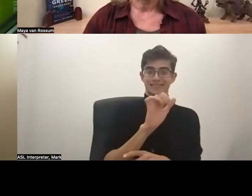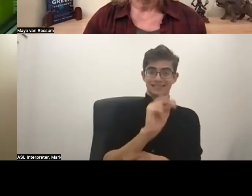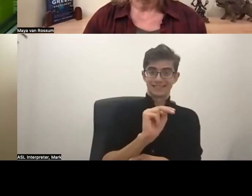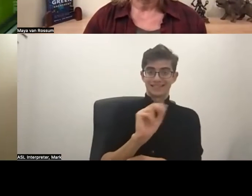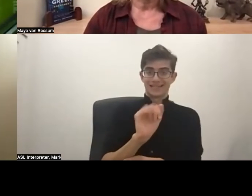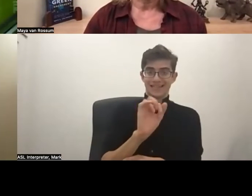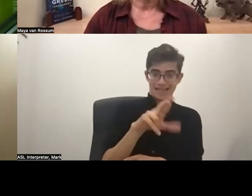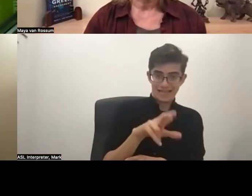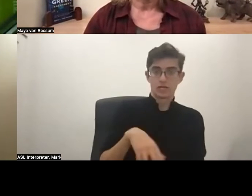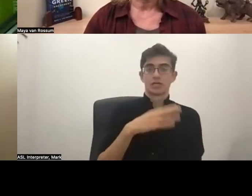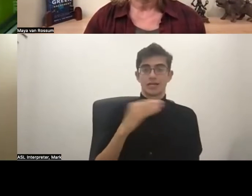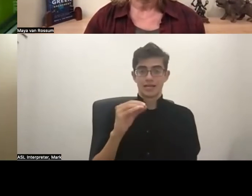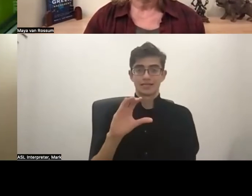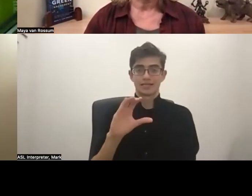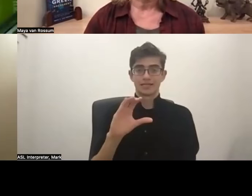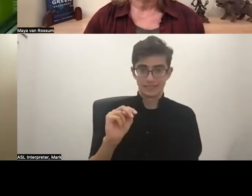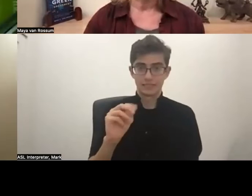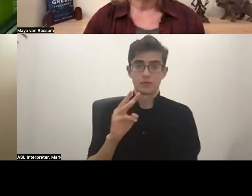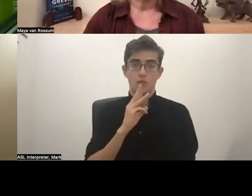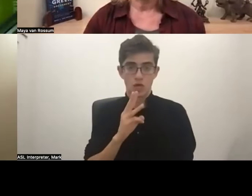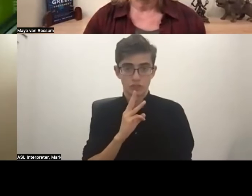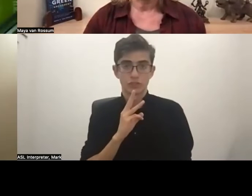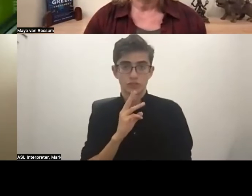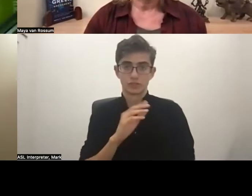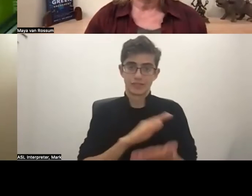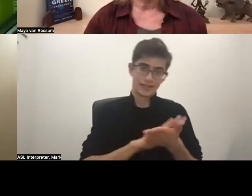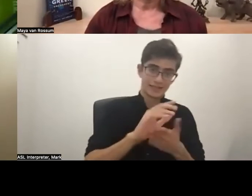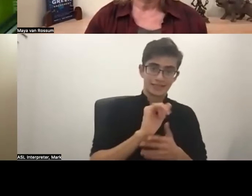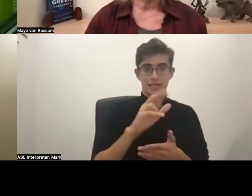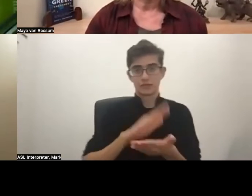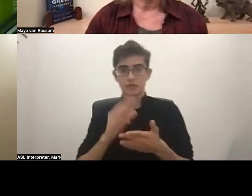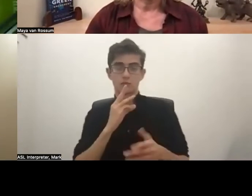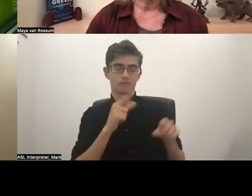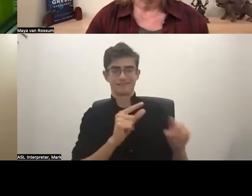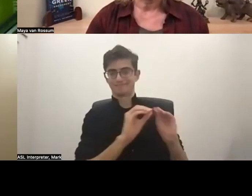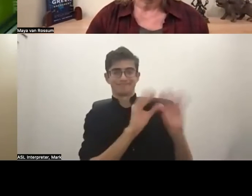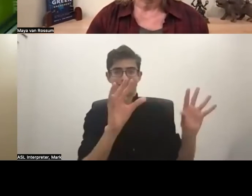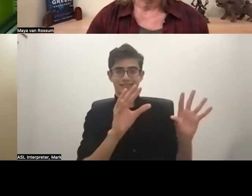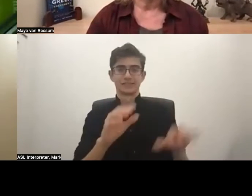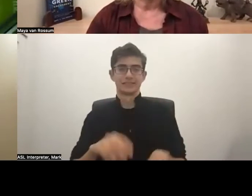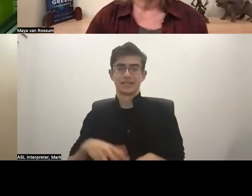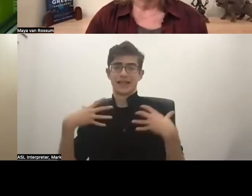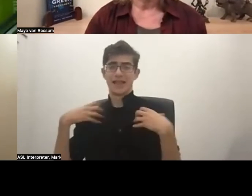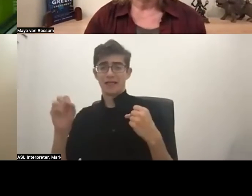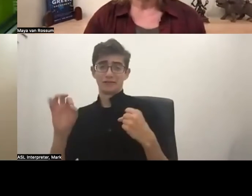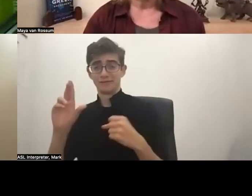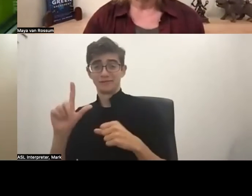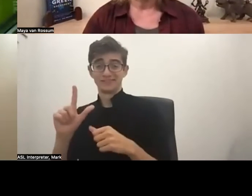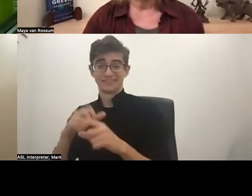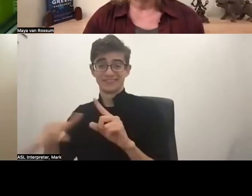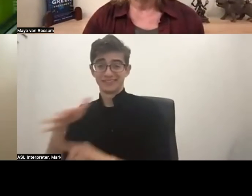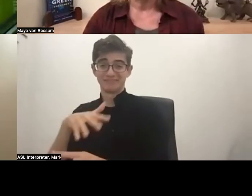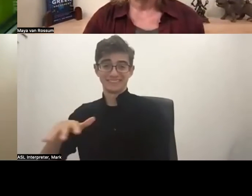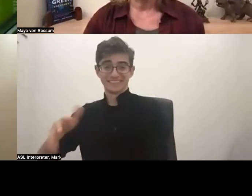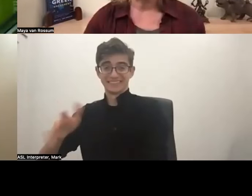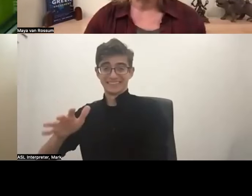As with everything related to the amendment, no court in this state has interpreted it yet. So healthful environment could be